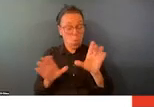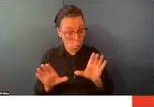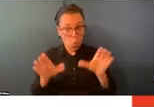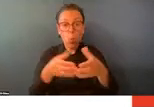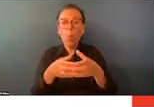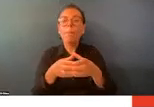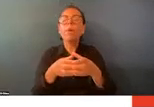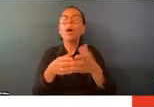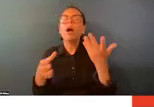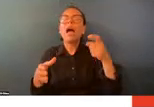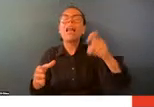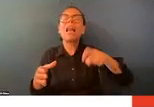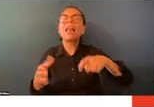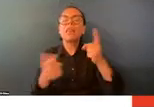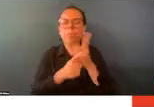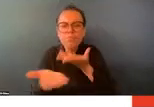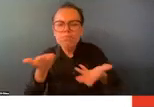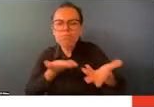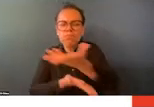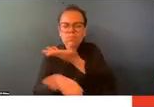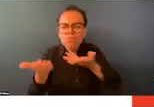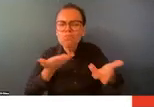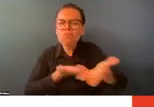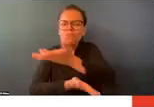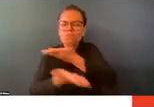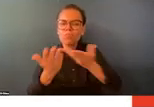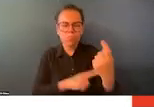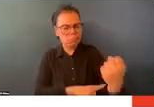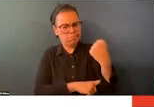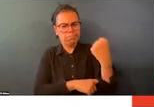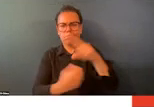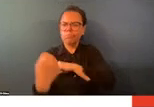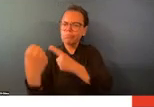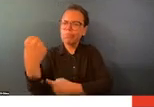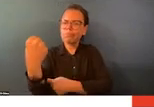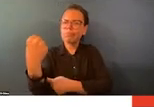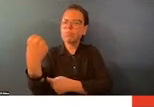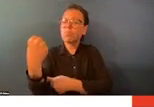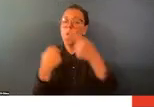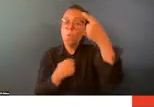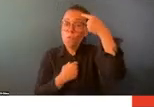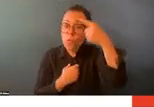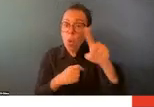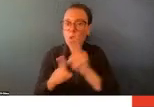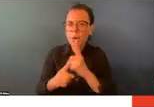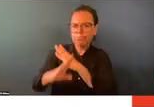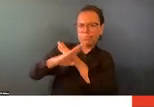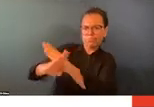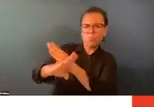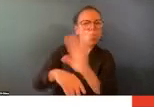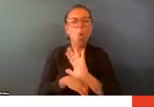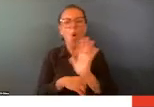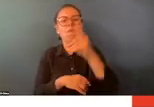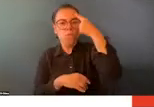why communities need to be engaged and empowered not only to respond, but also to prevent and plan